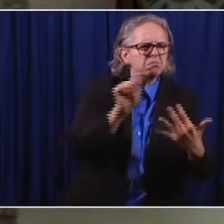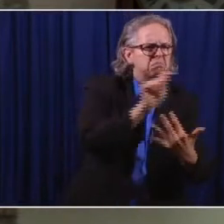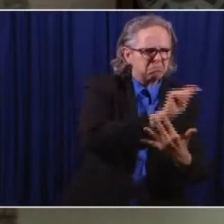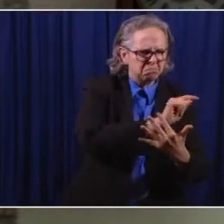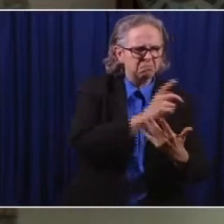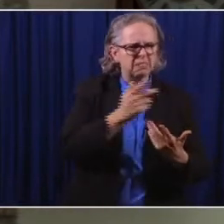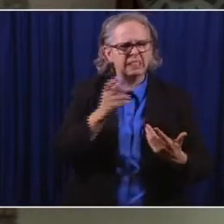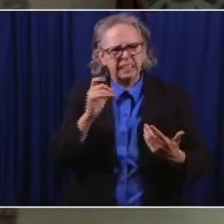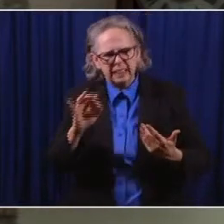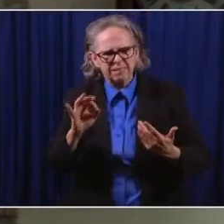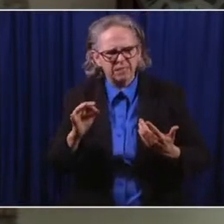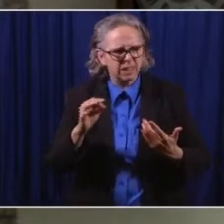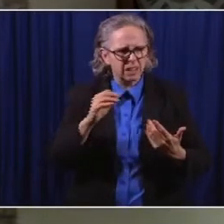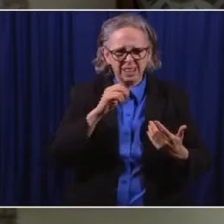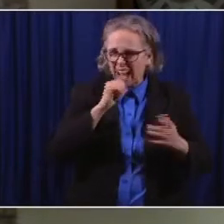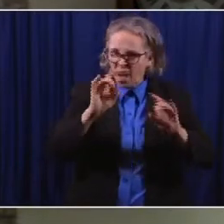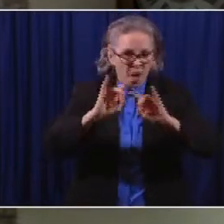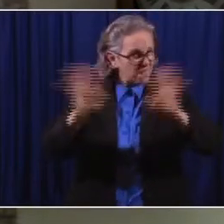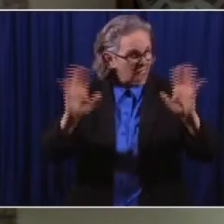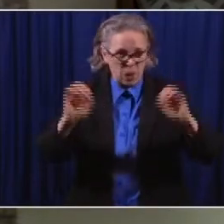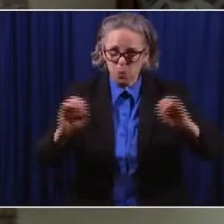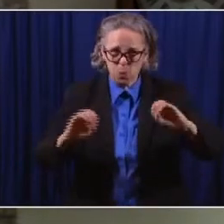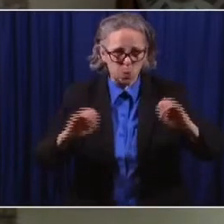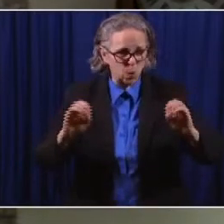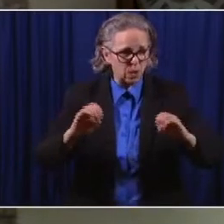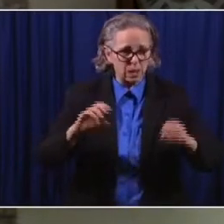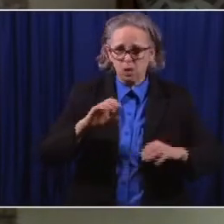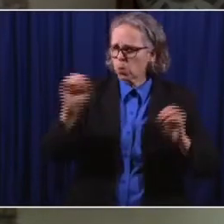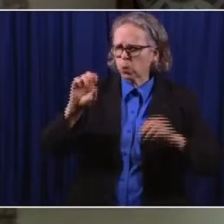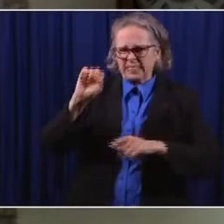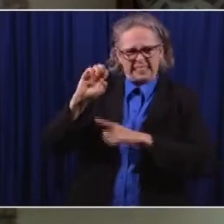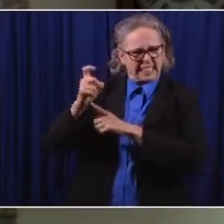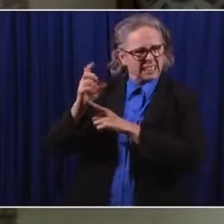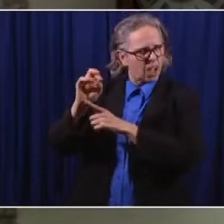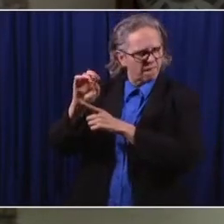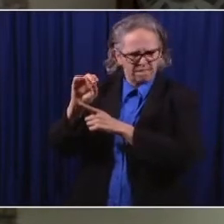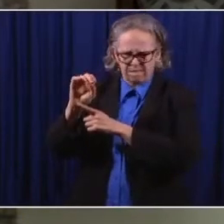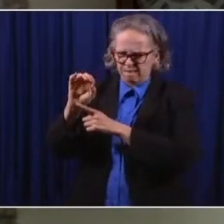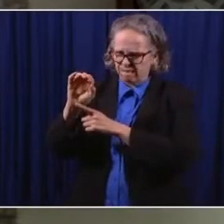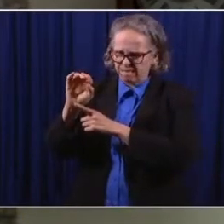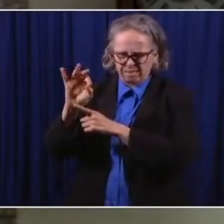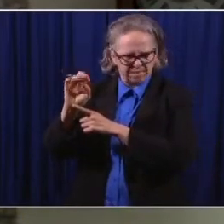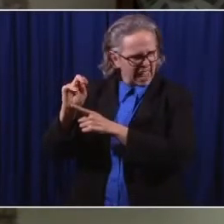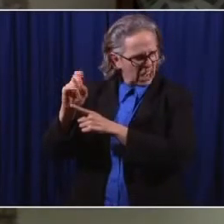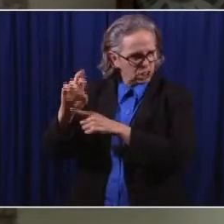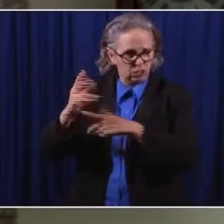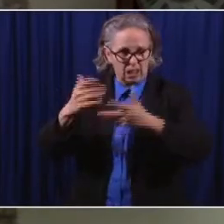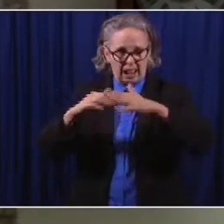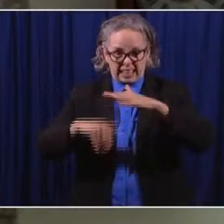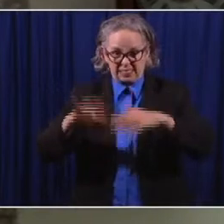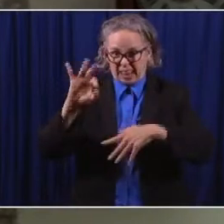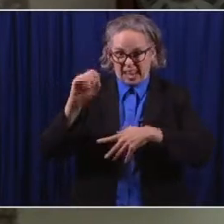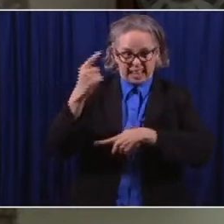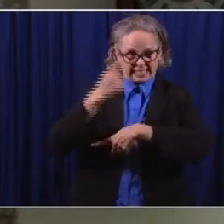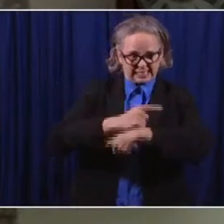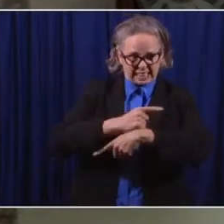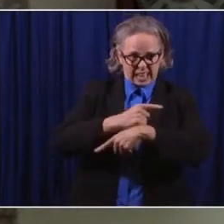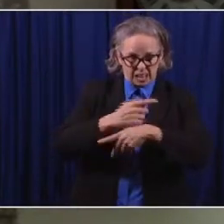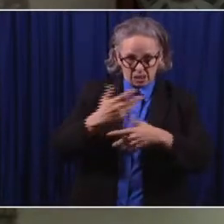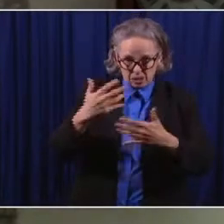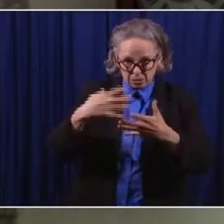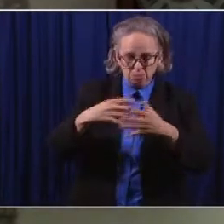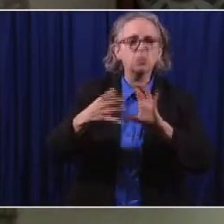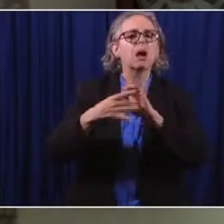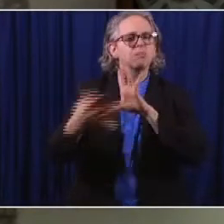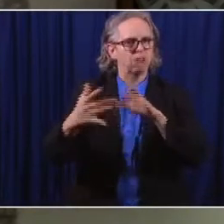they're not a violent offense, not a sex offender, et cetera, once they get within the 90-day window, when they're going to come out anyway, yes, if